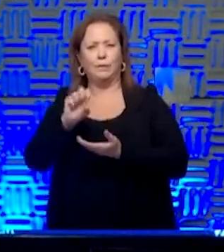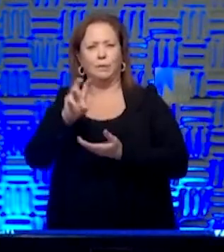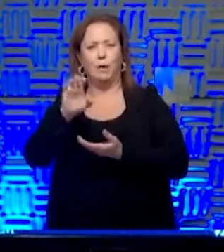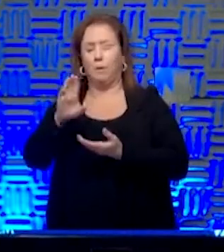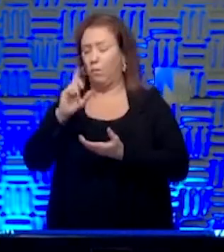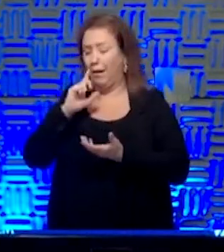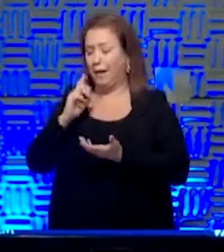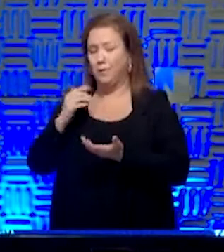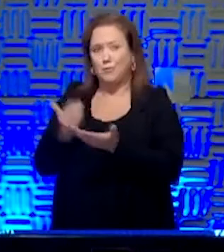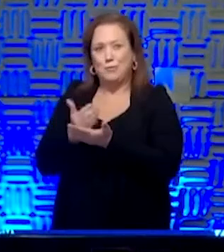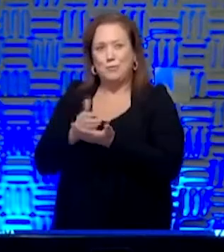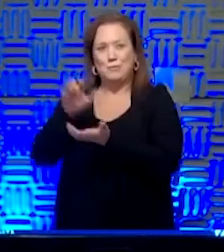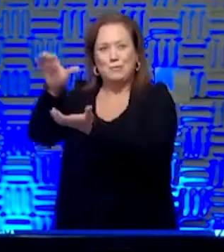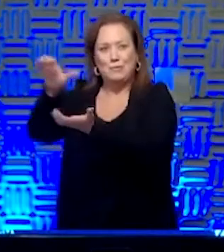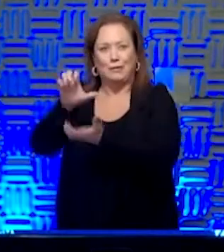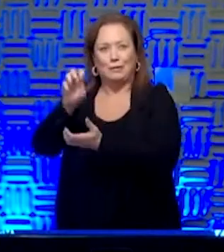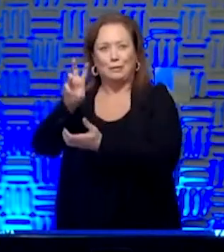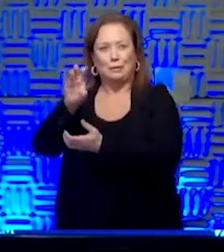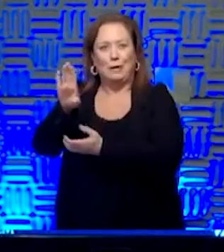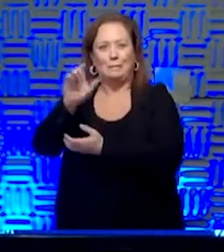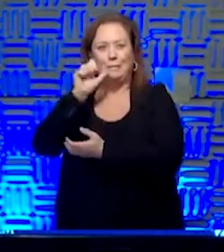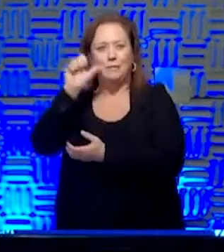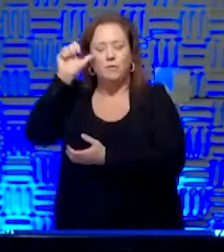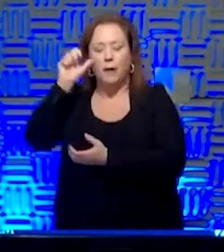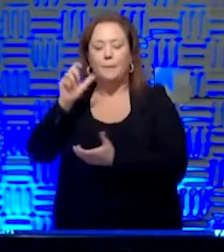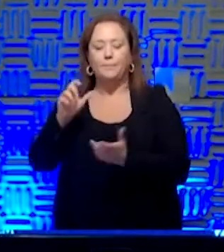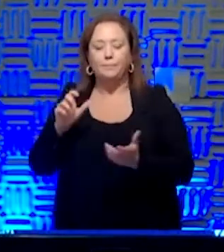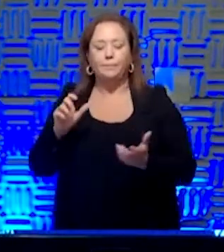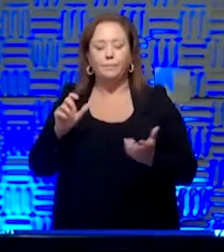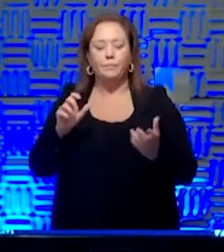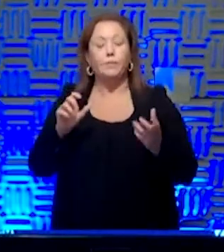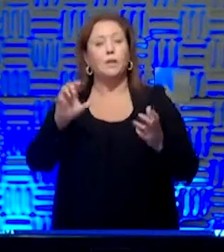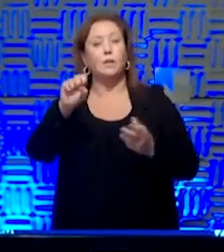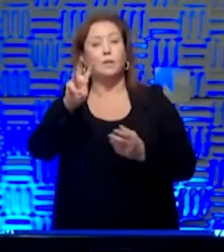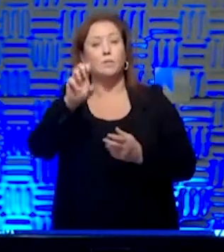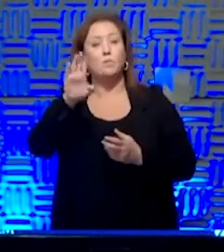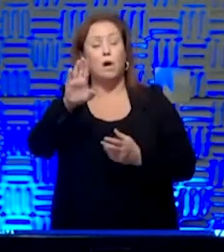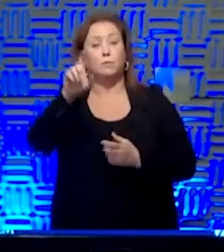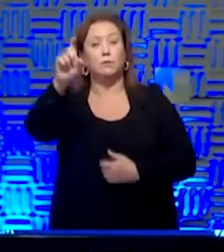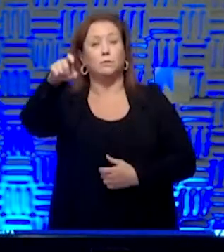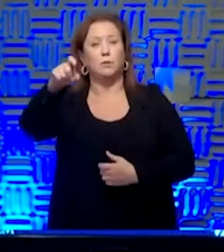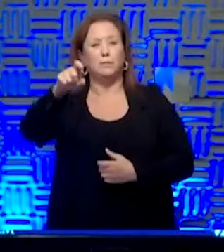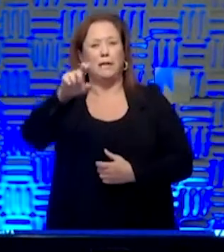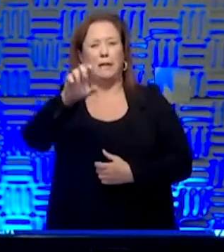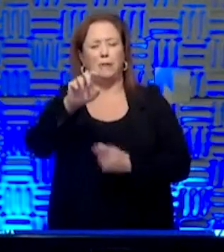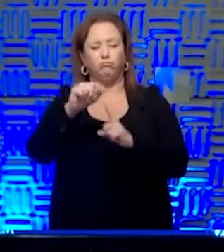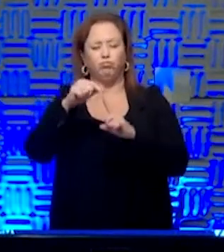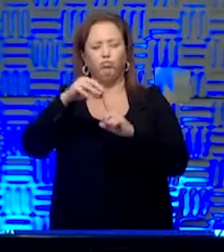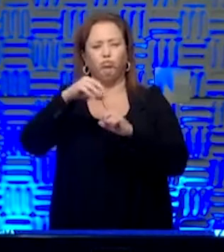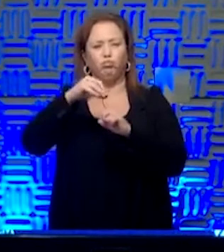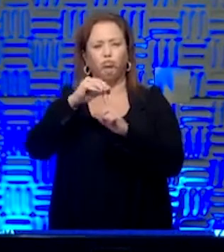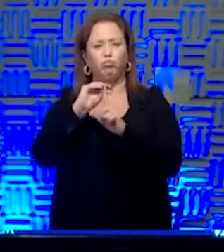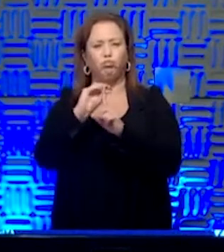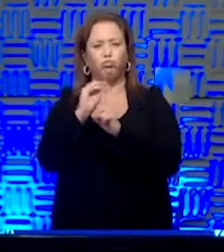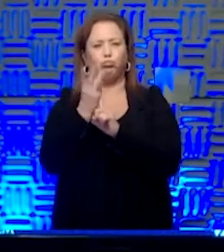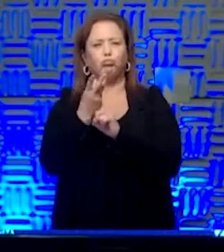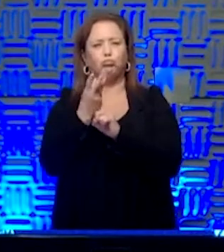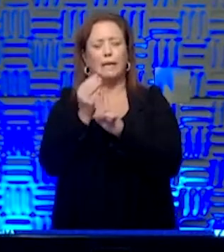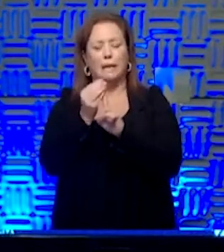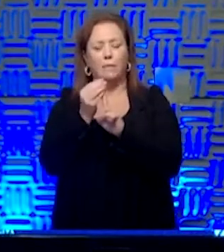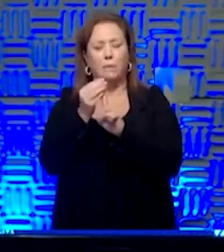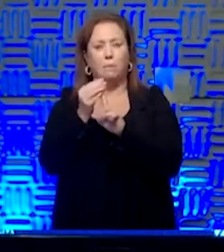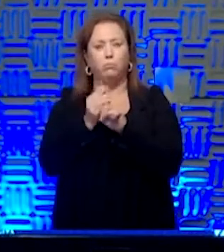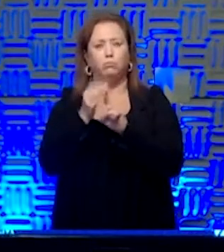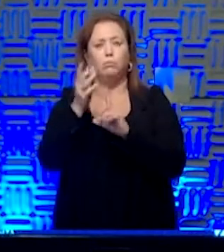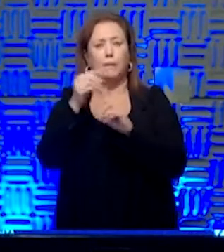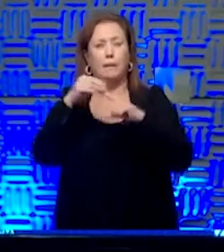shipment yesterday. Yep. Yay! But if the swabs are supposed to be a little bristly, and they're supposed to be pushed back pretty